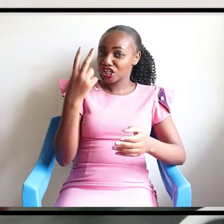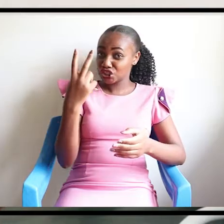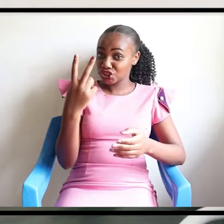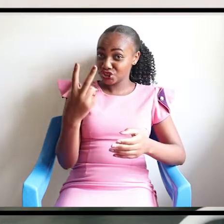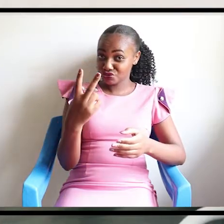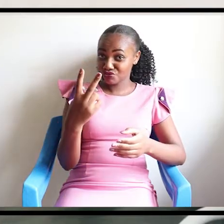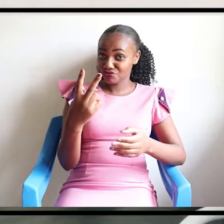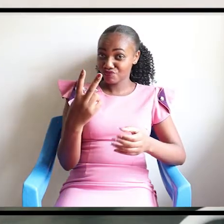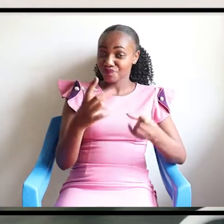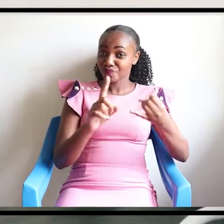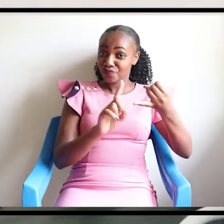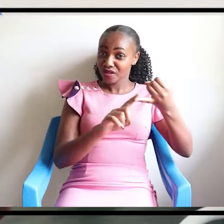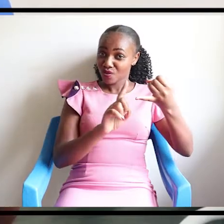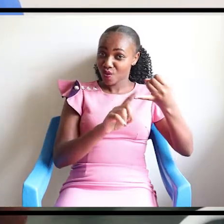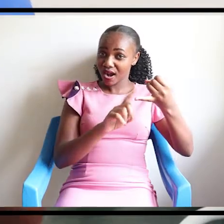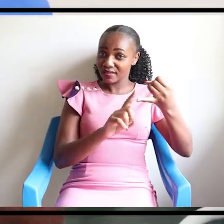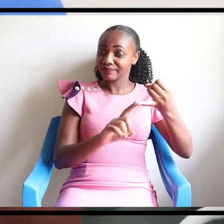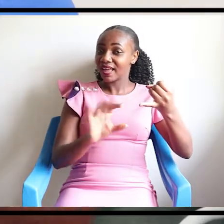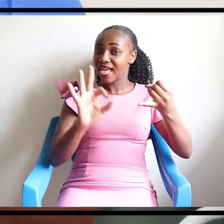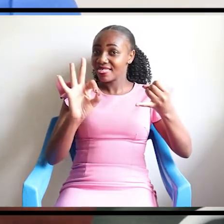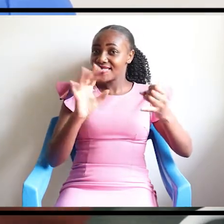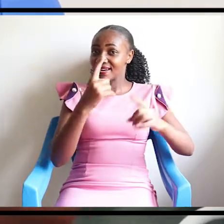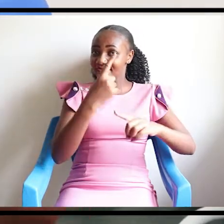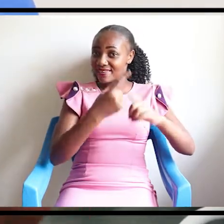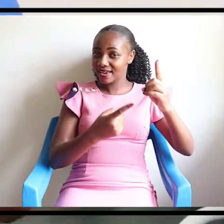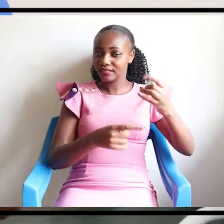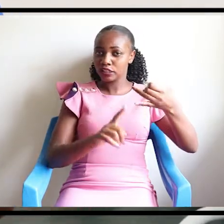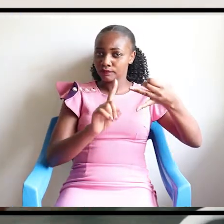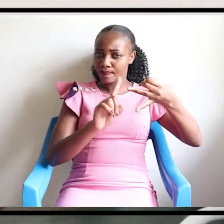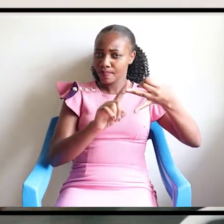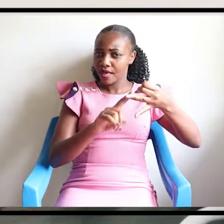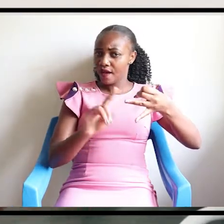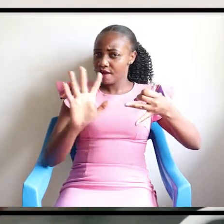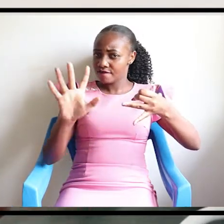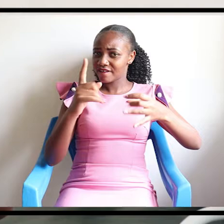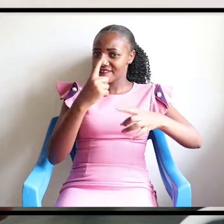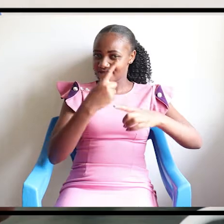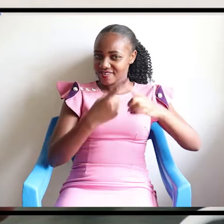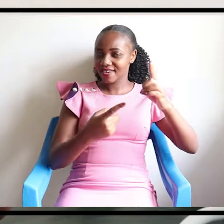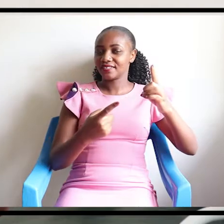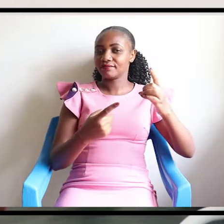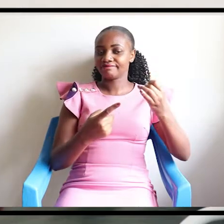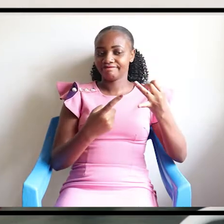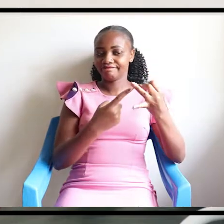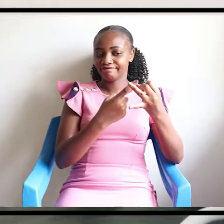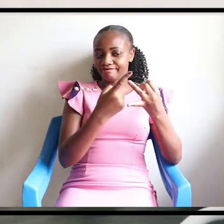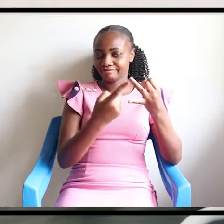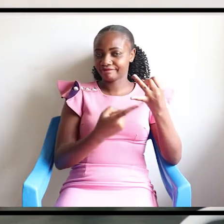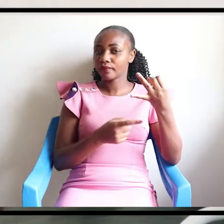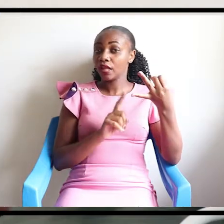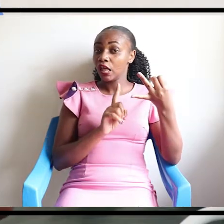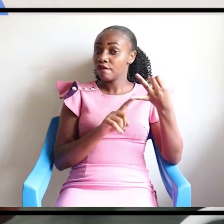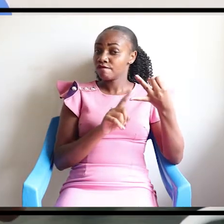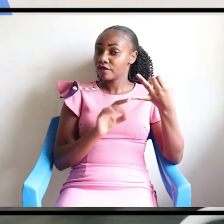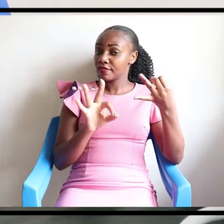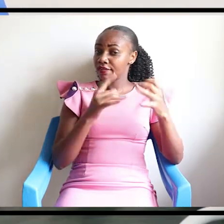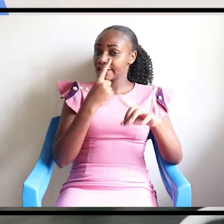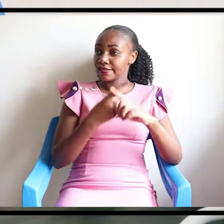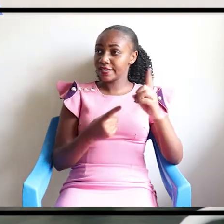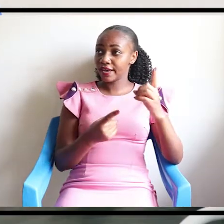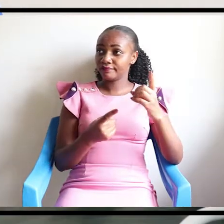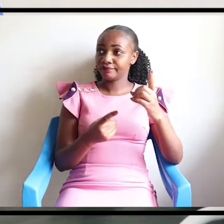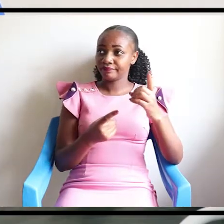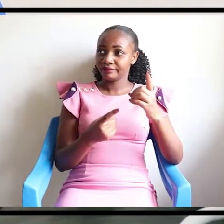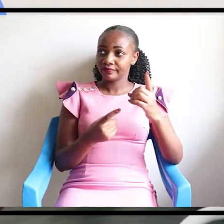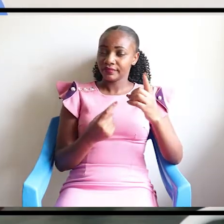implants. We have the 3-year implant and we have the 5-year-old implant. For the 3-year, it's just a